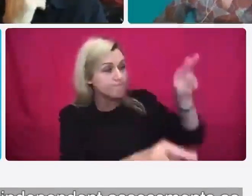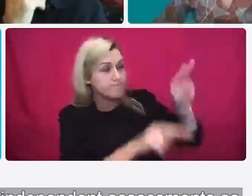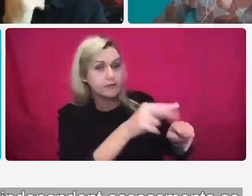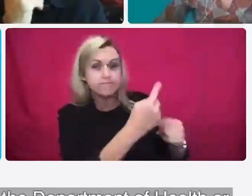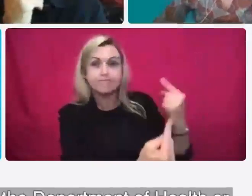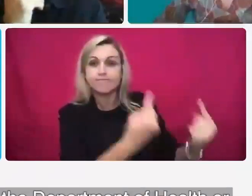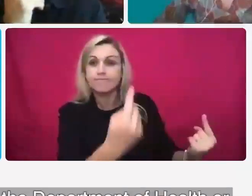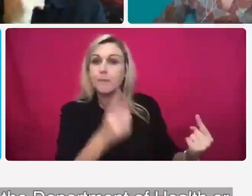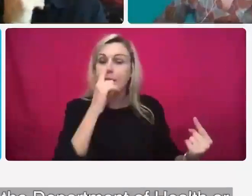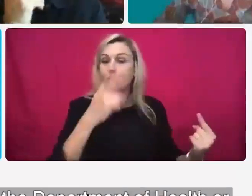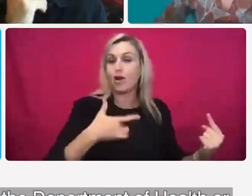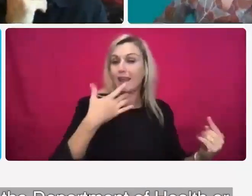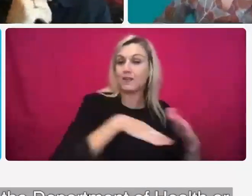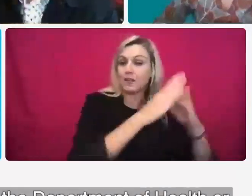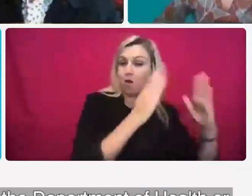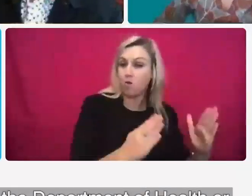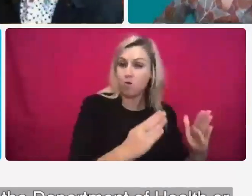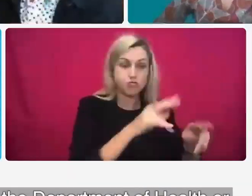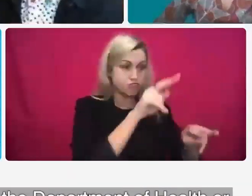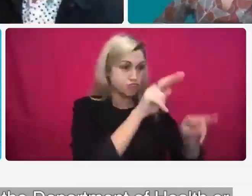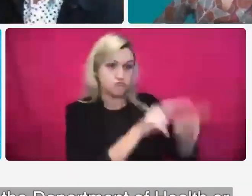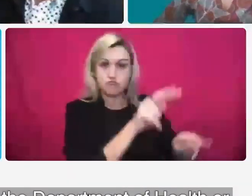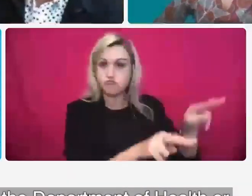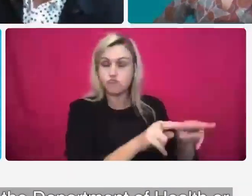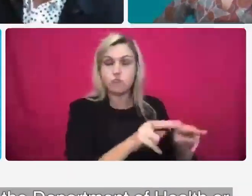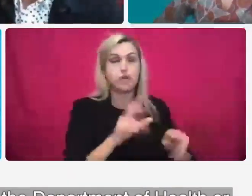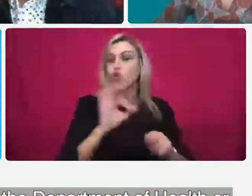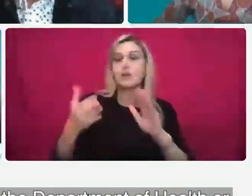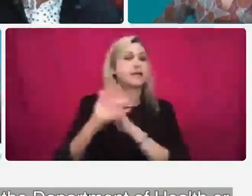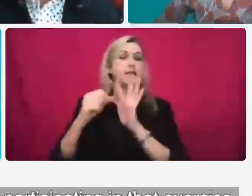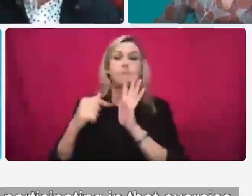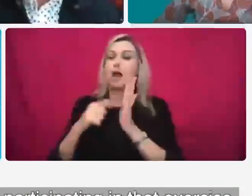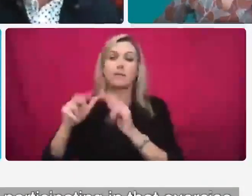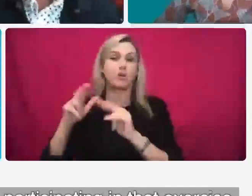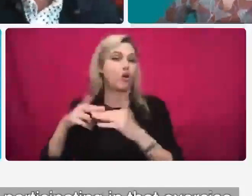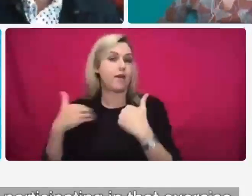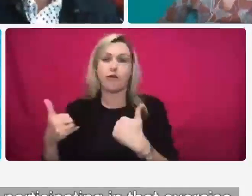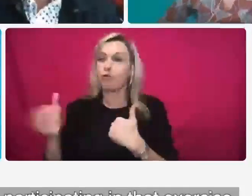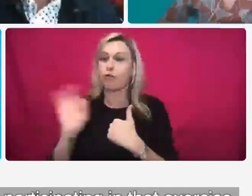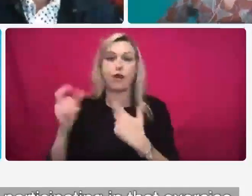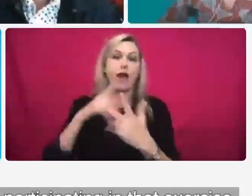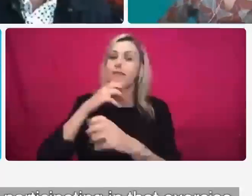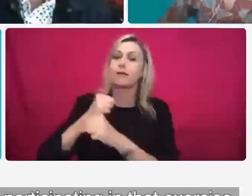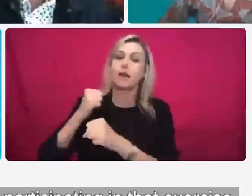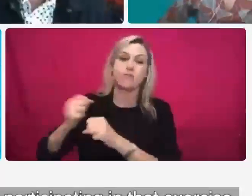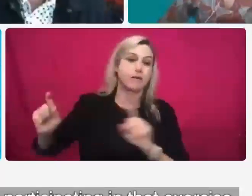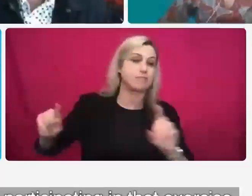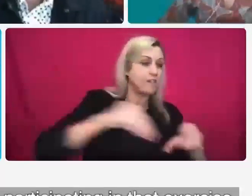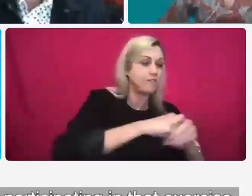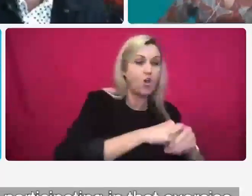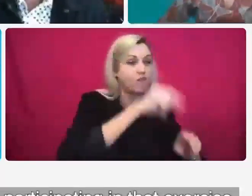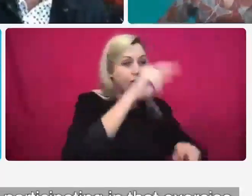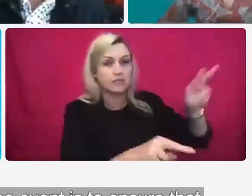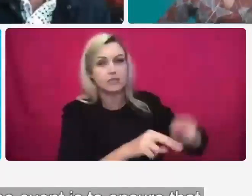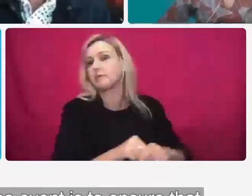assessments, as I said, without anyone from the Department of Health or anyone else in government participating in that